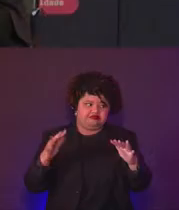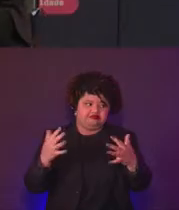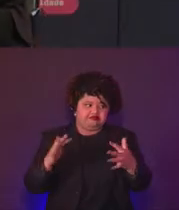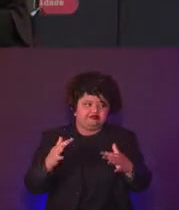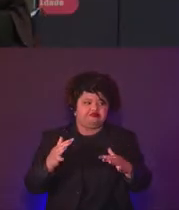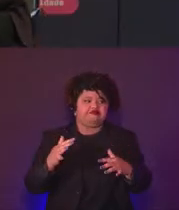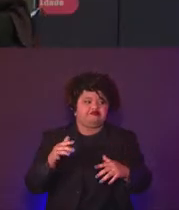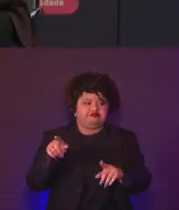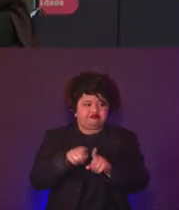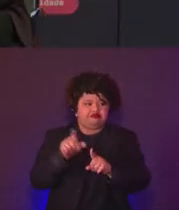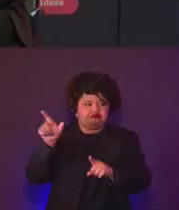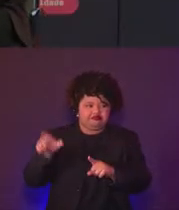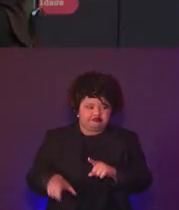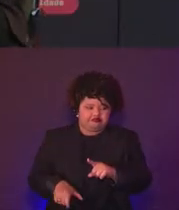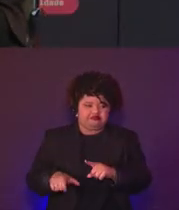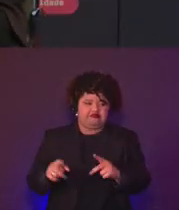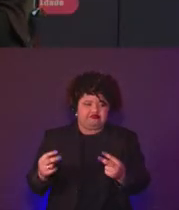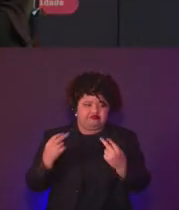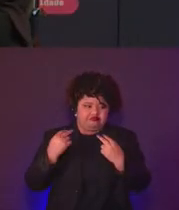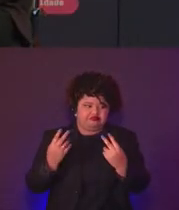video.